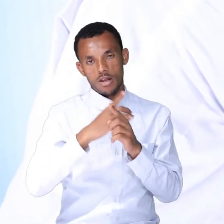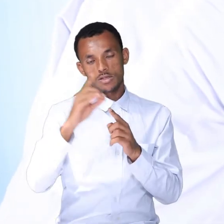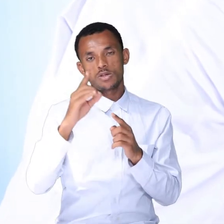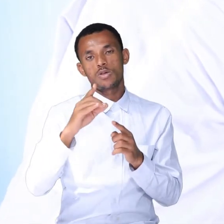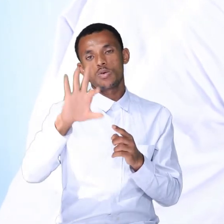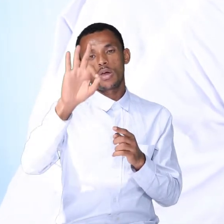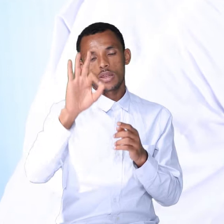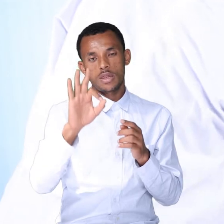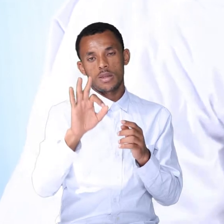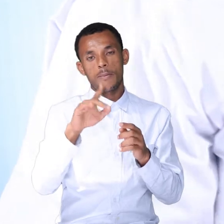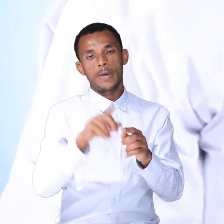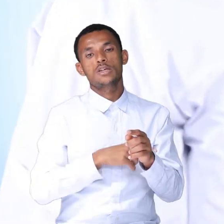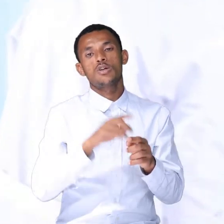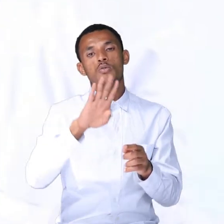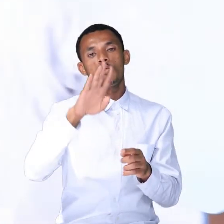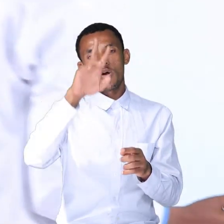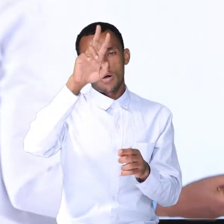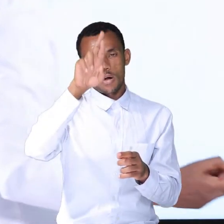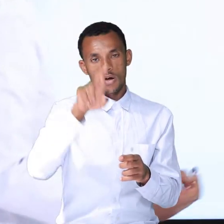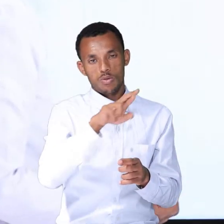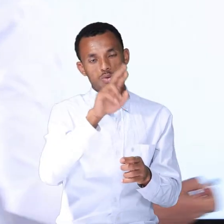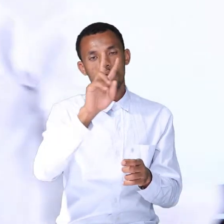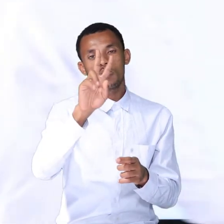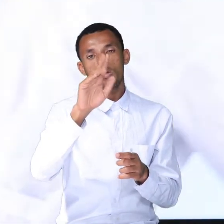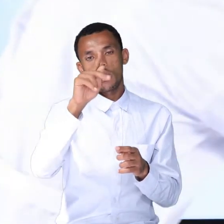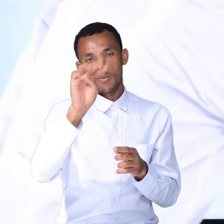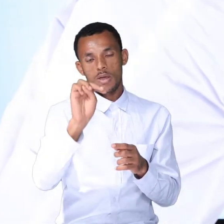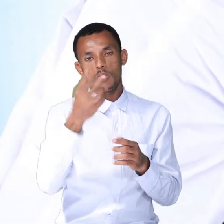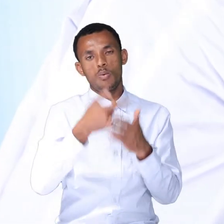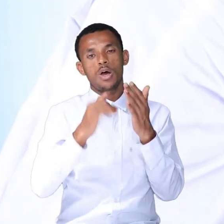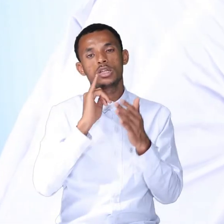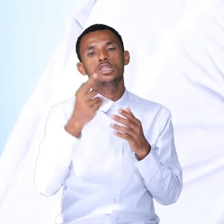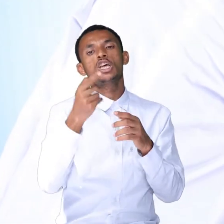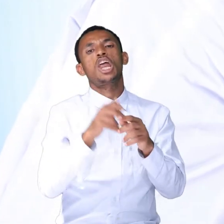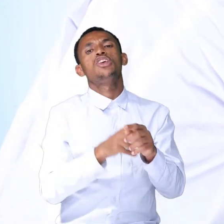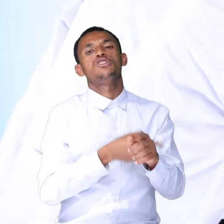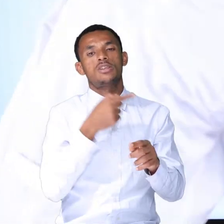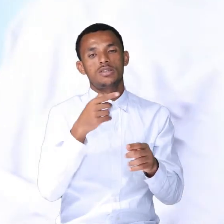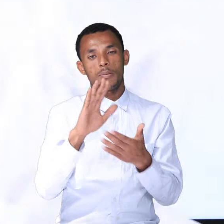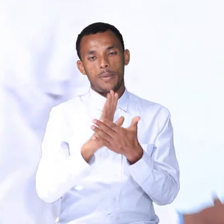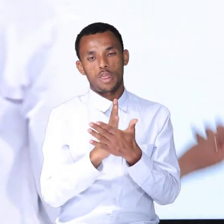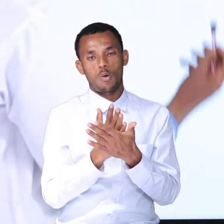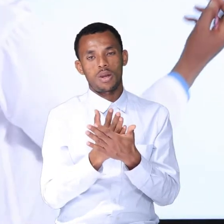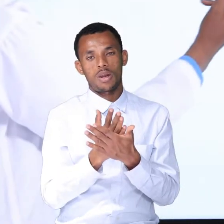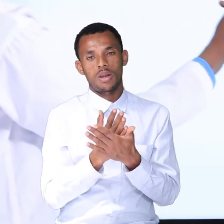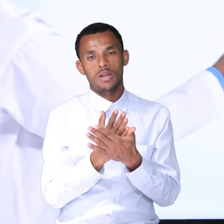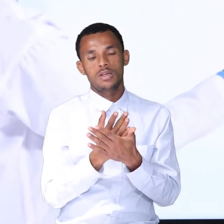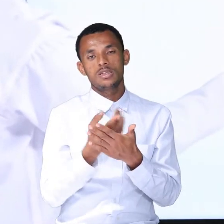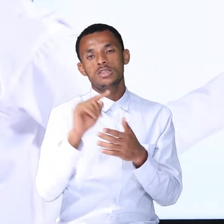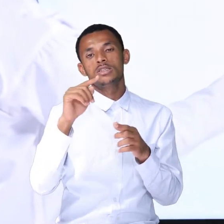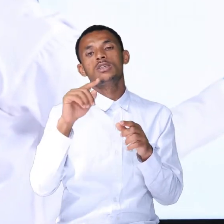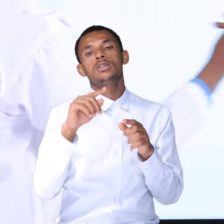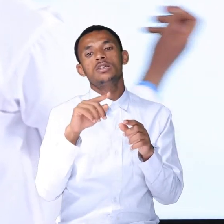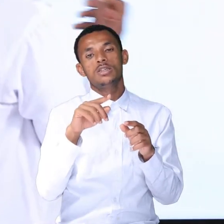you have to measure a distance for 2 kilometers. Then what you are asked, what is the distance between the